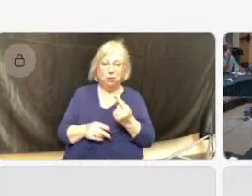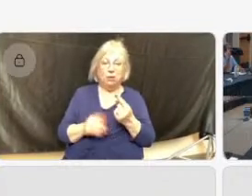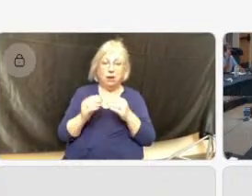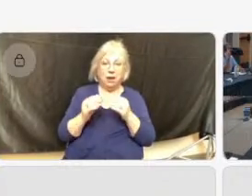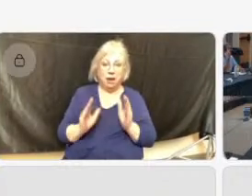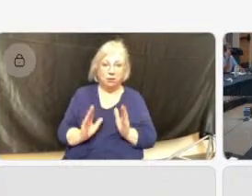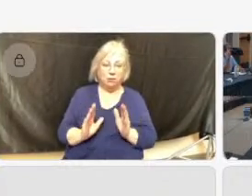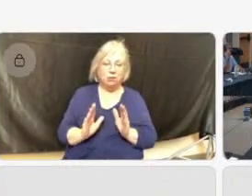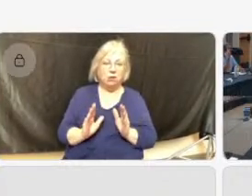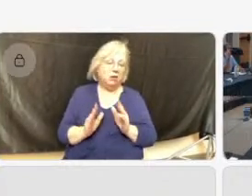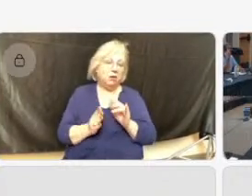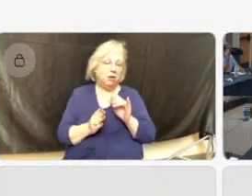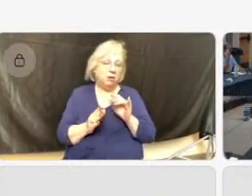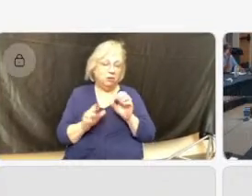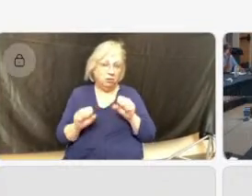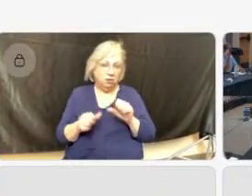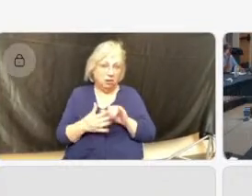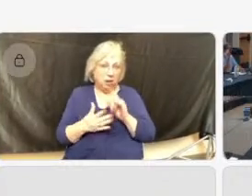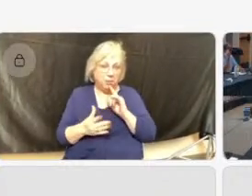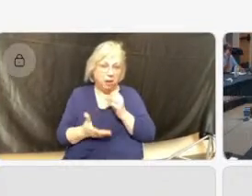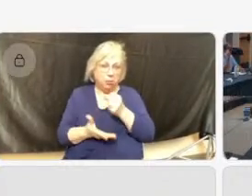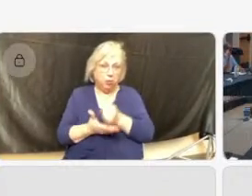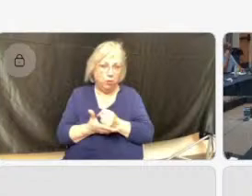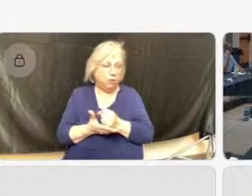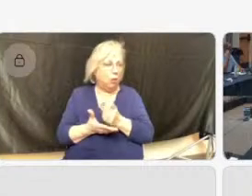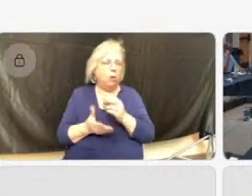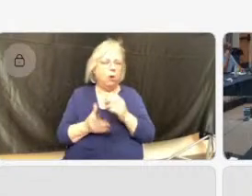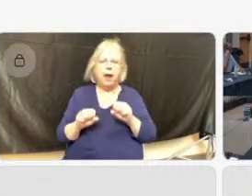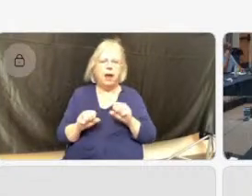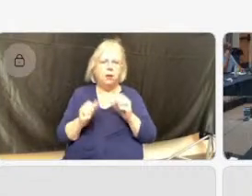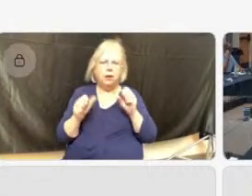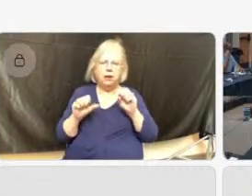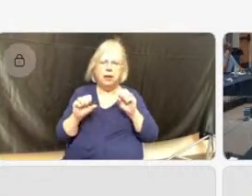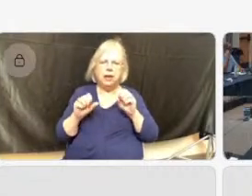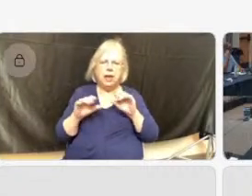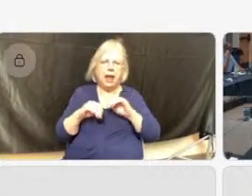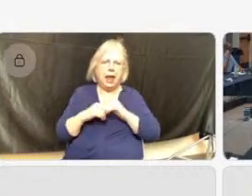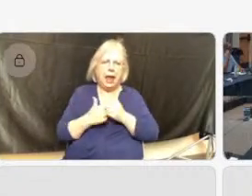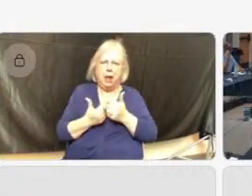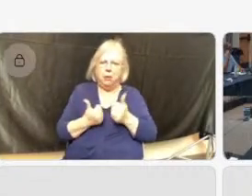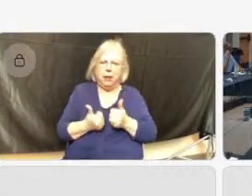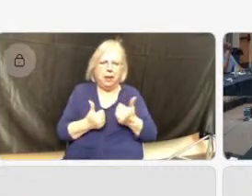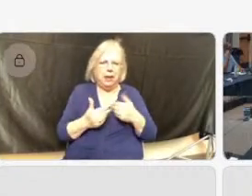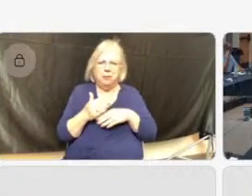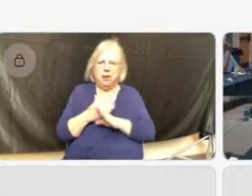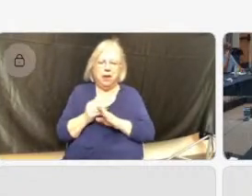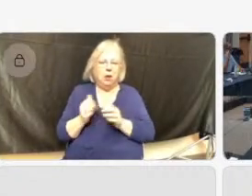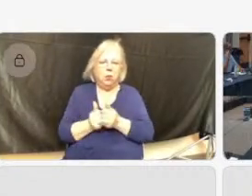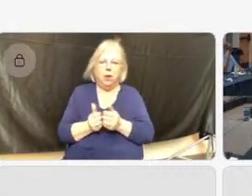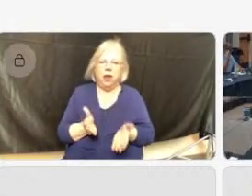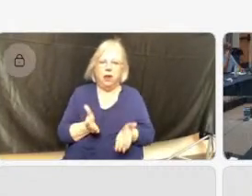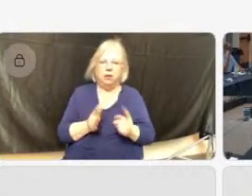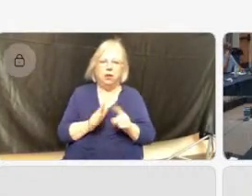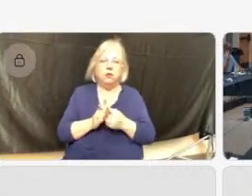something, could that be approved? Or how could he come back in maybe without starting over to the full application to come back